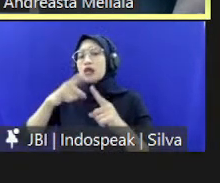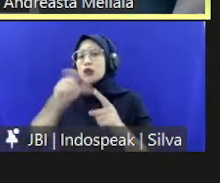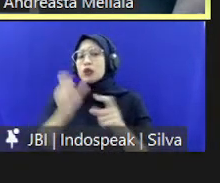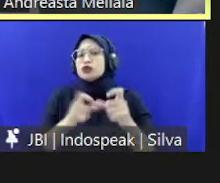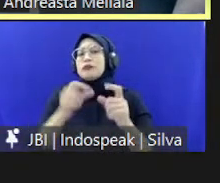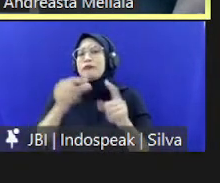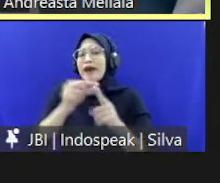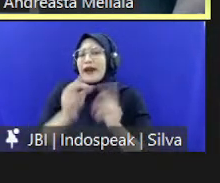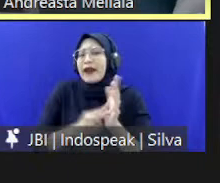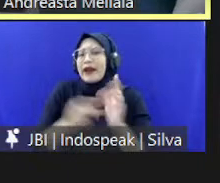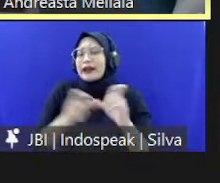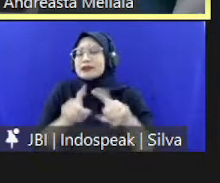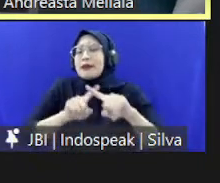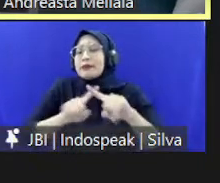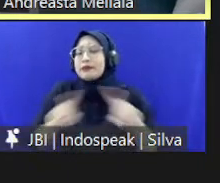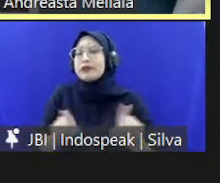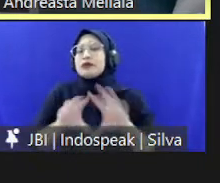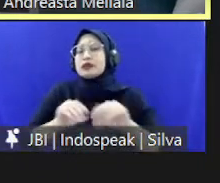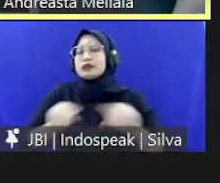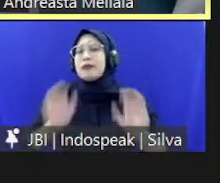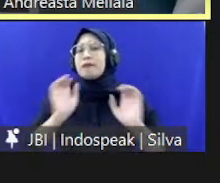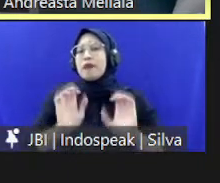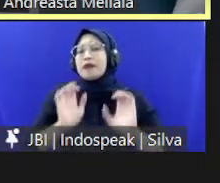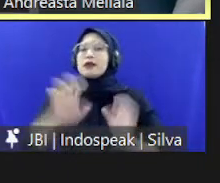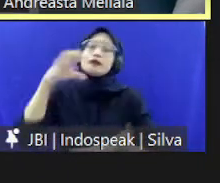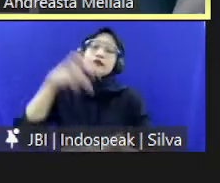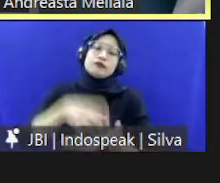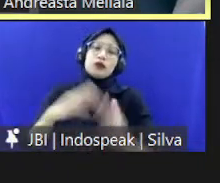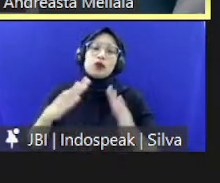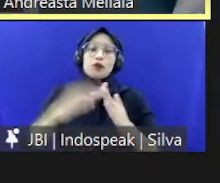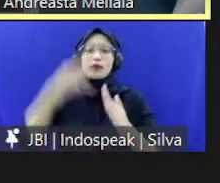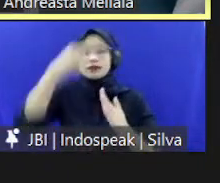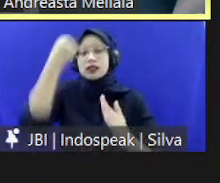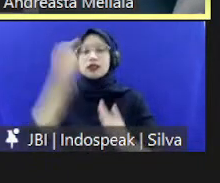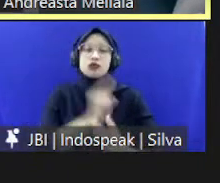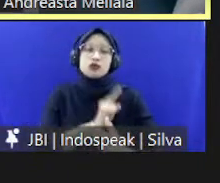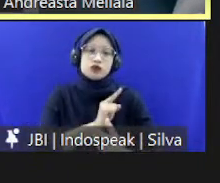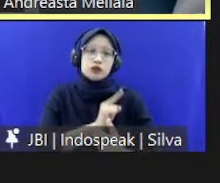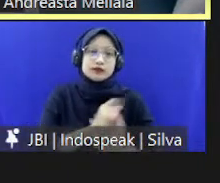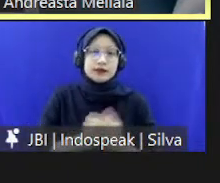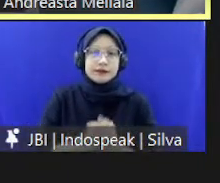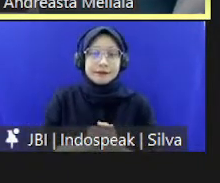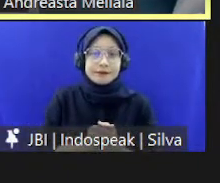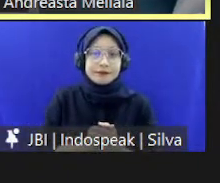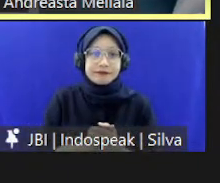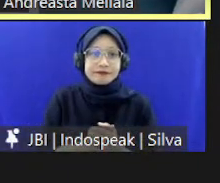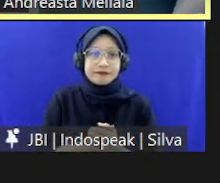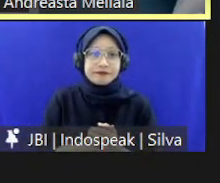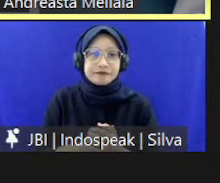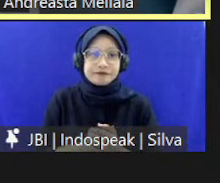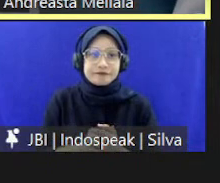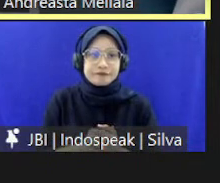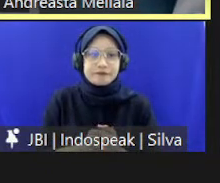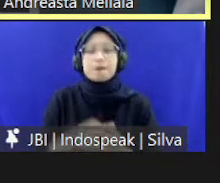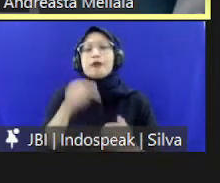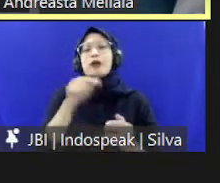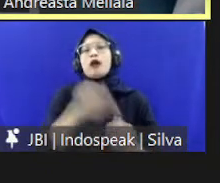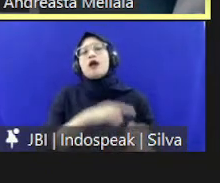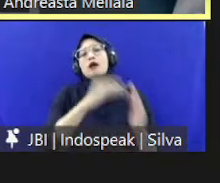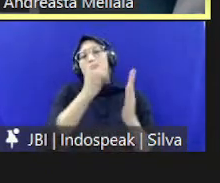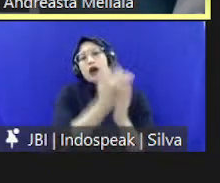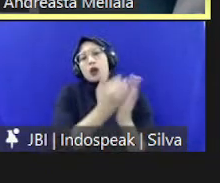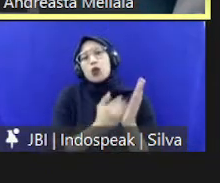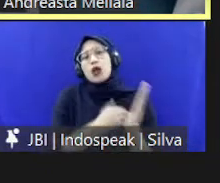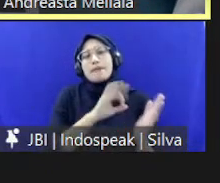So in conclusion, the policy to open the market actually is not really effective because of the